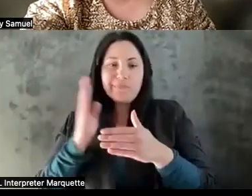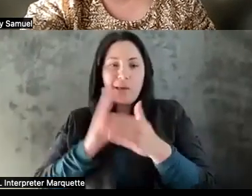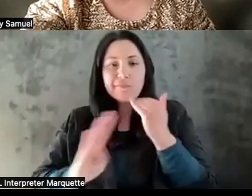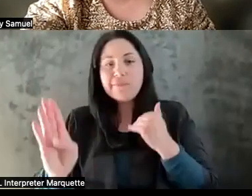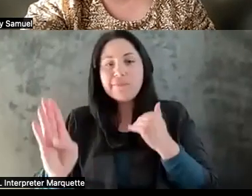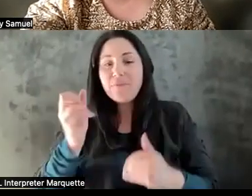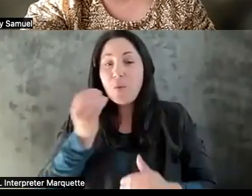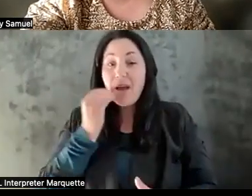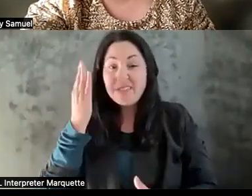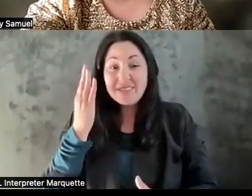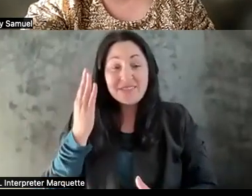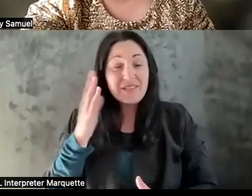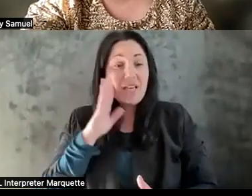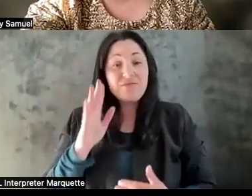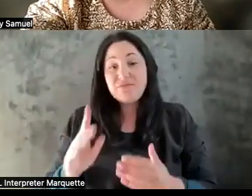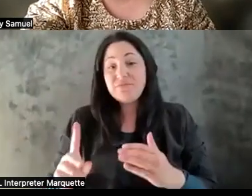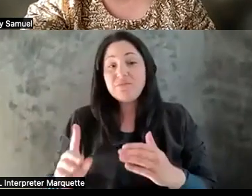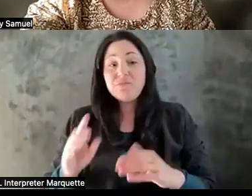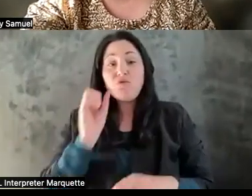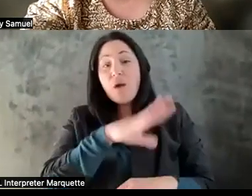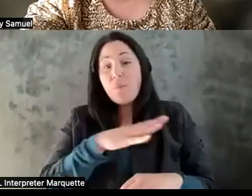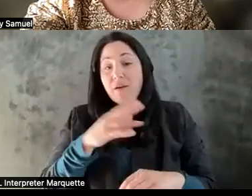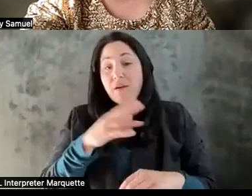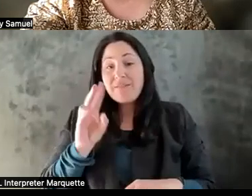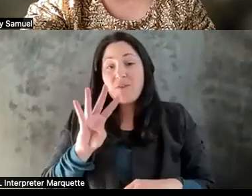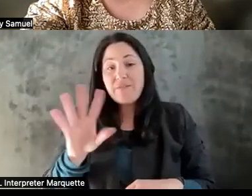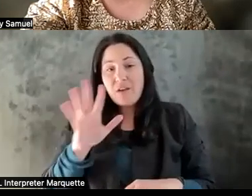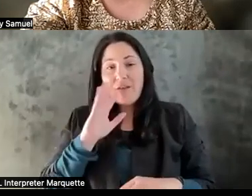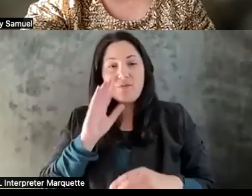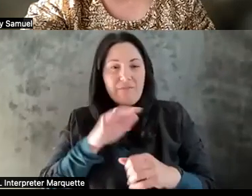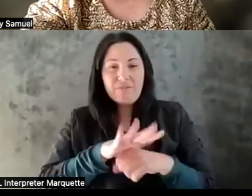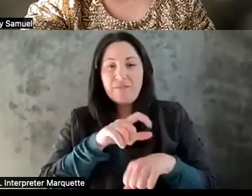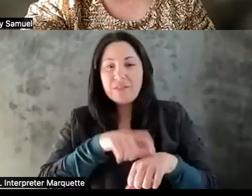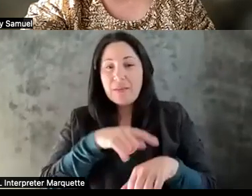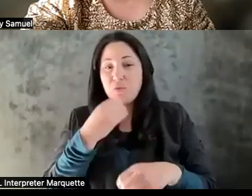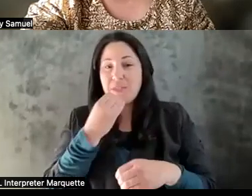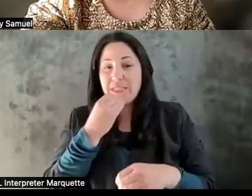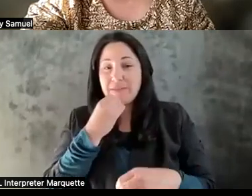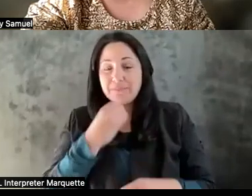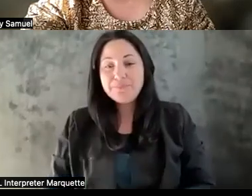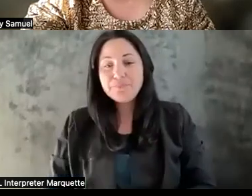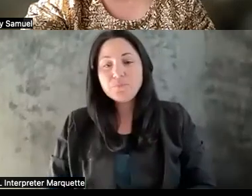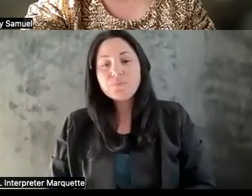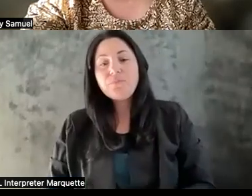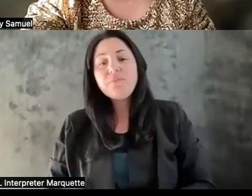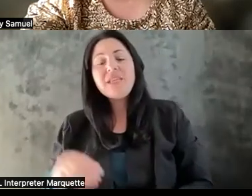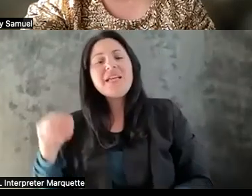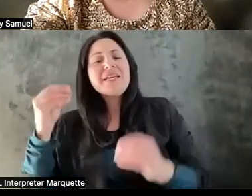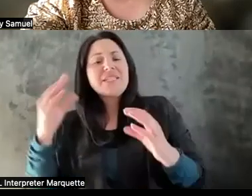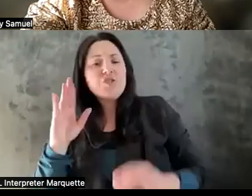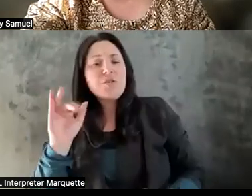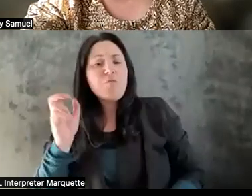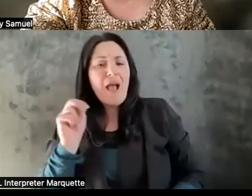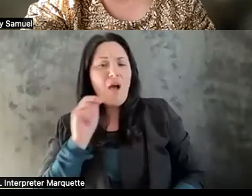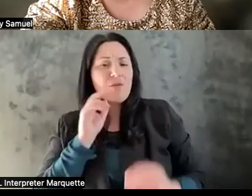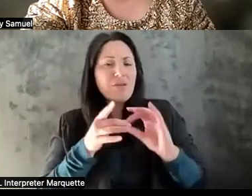off as early as that so that they can get time to eat. I saw there was another question about snack, and I just